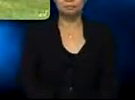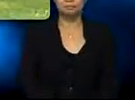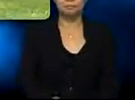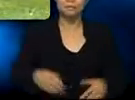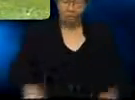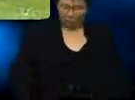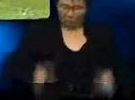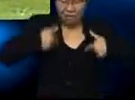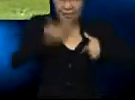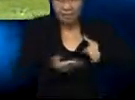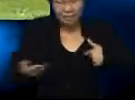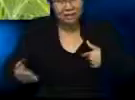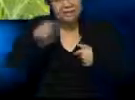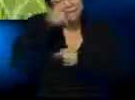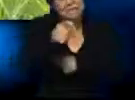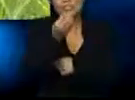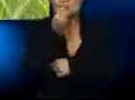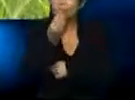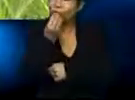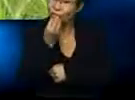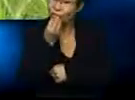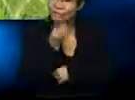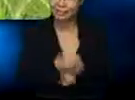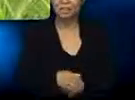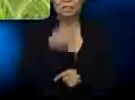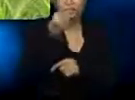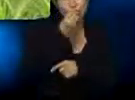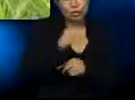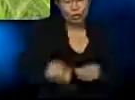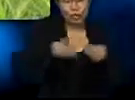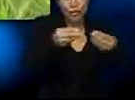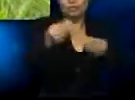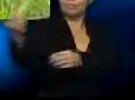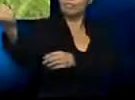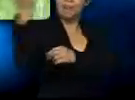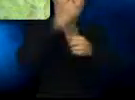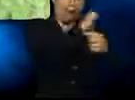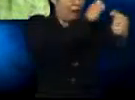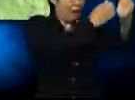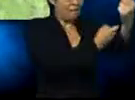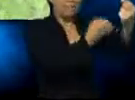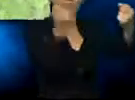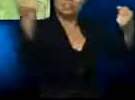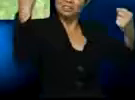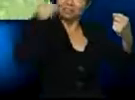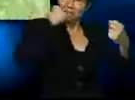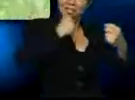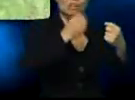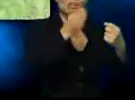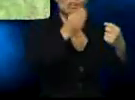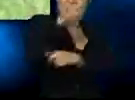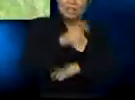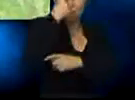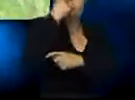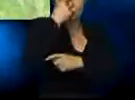Living things need food. Food gives them energy. Food is needed to